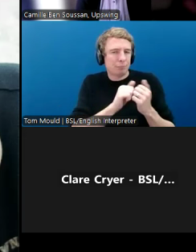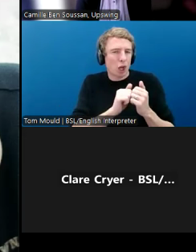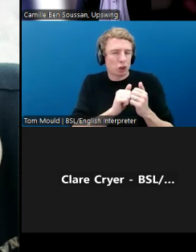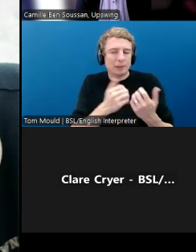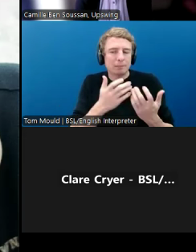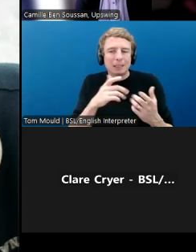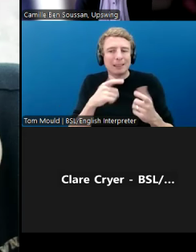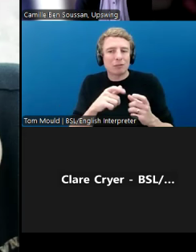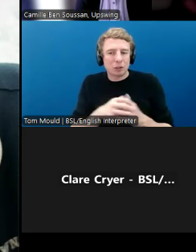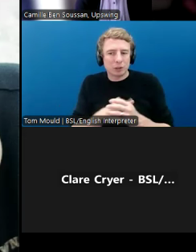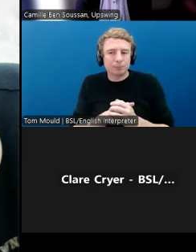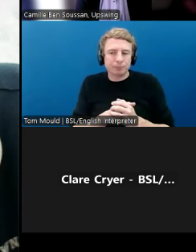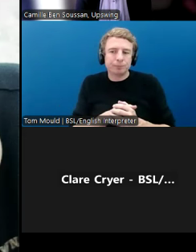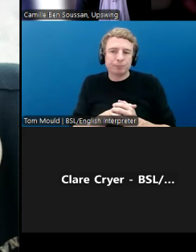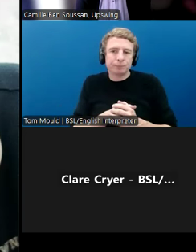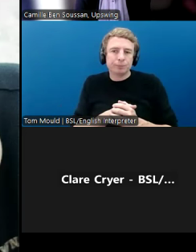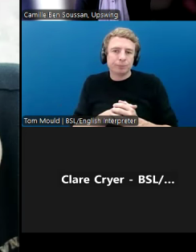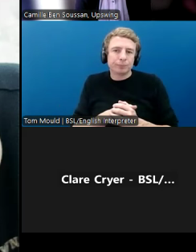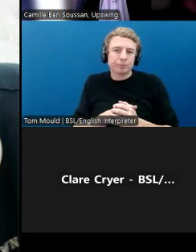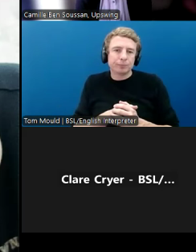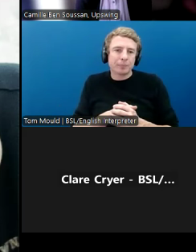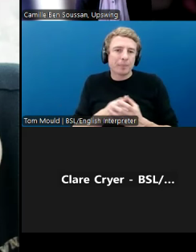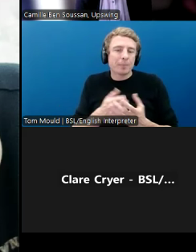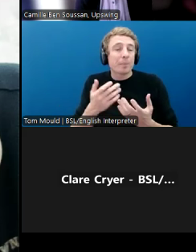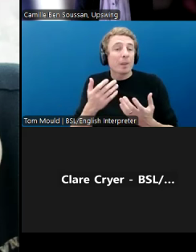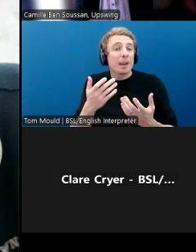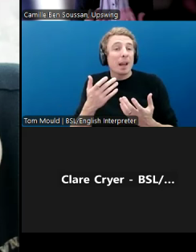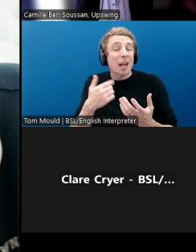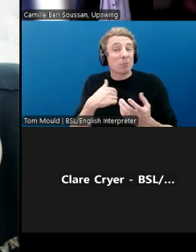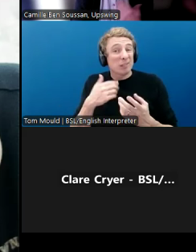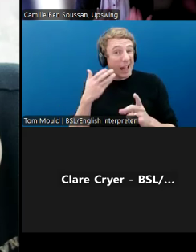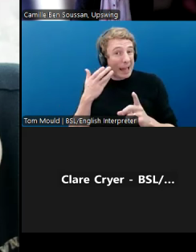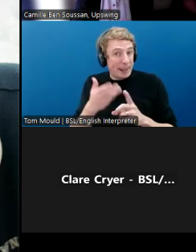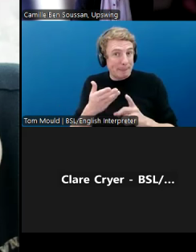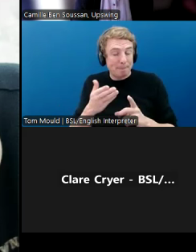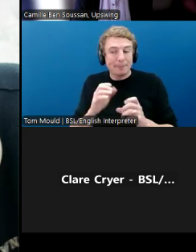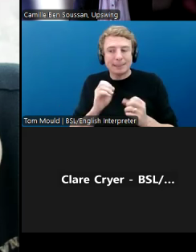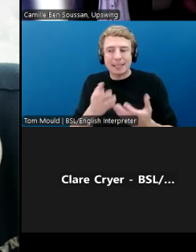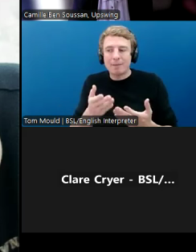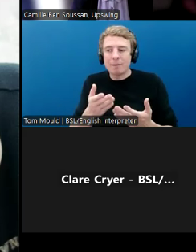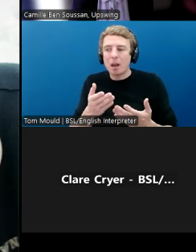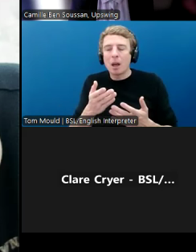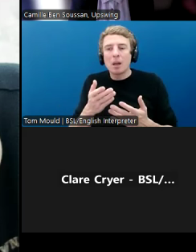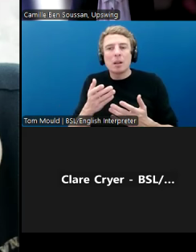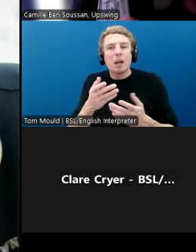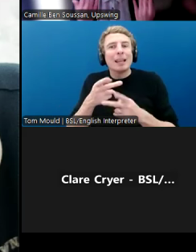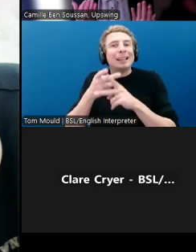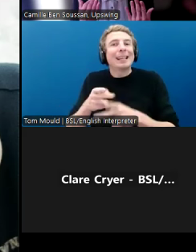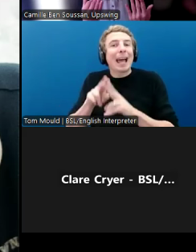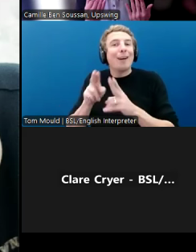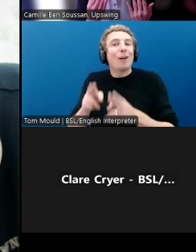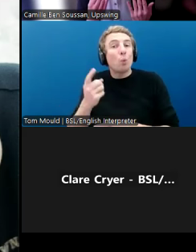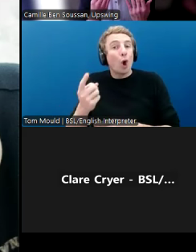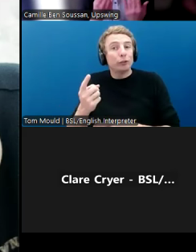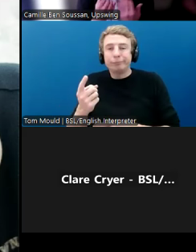a long-lasting meeting. And we wanted to deliver a multi-year and multi-care home project. Then